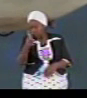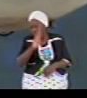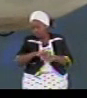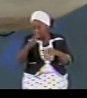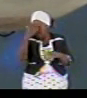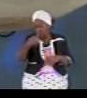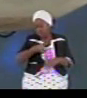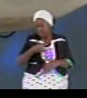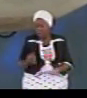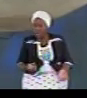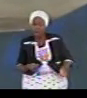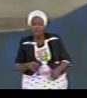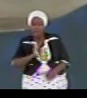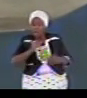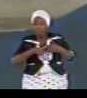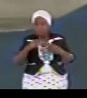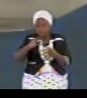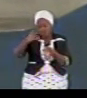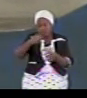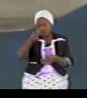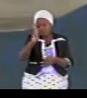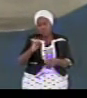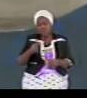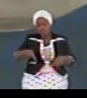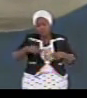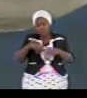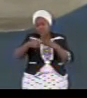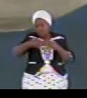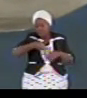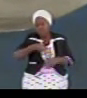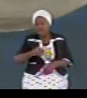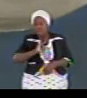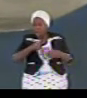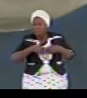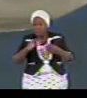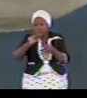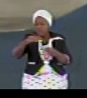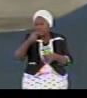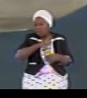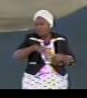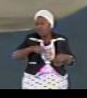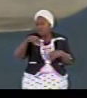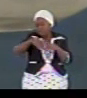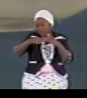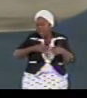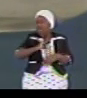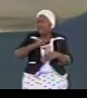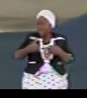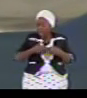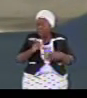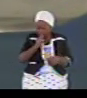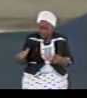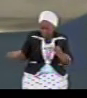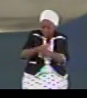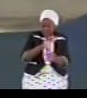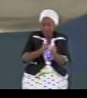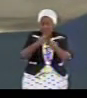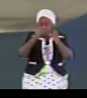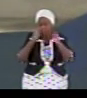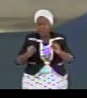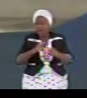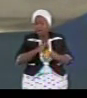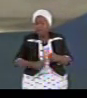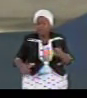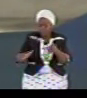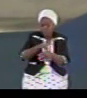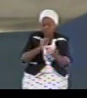the Spirit within and the Spirit around me. I'm endued with power. I'm endowed with the gifts of